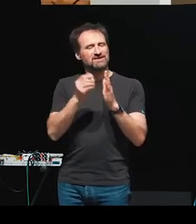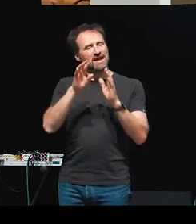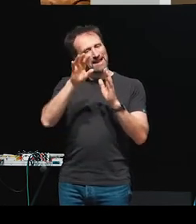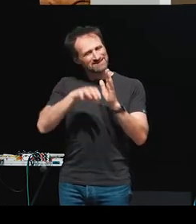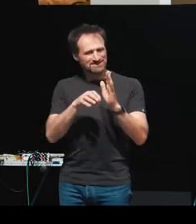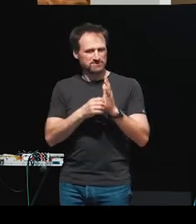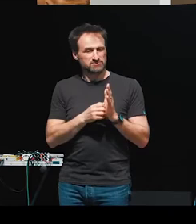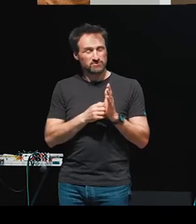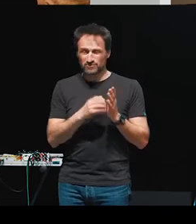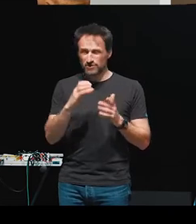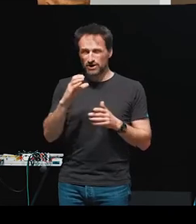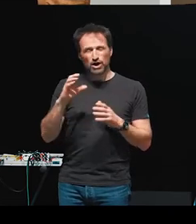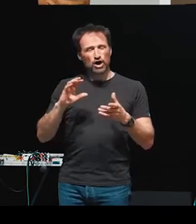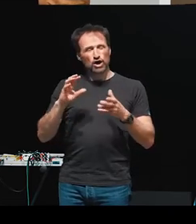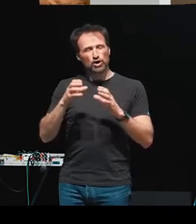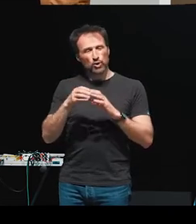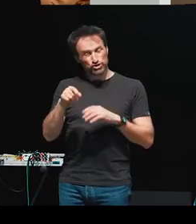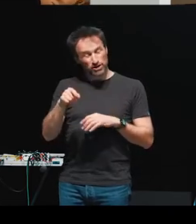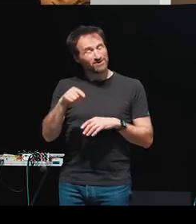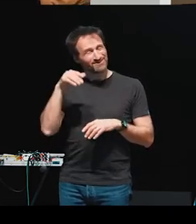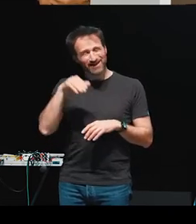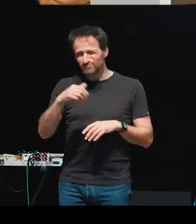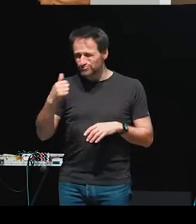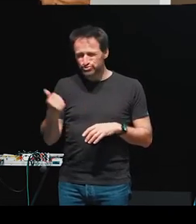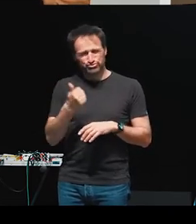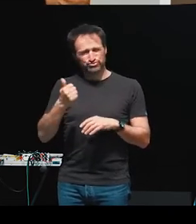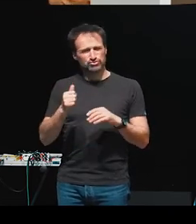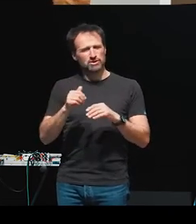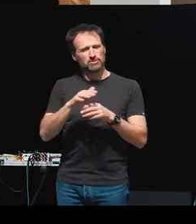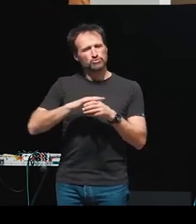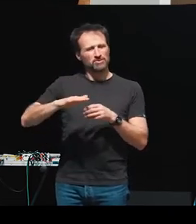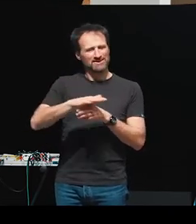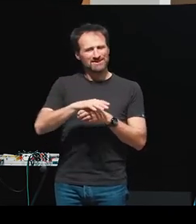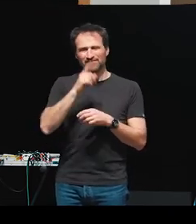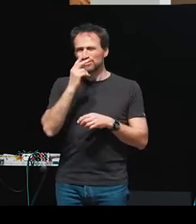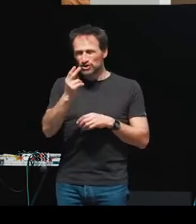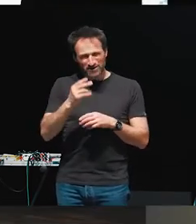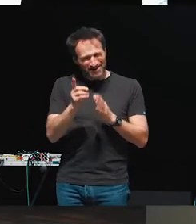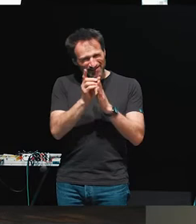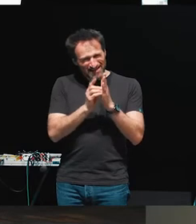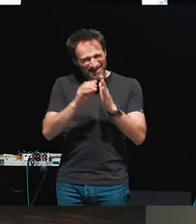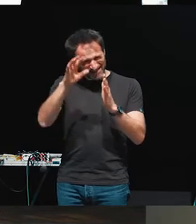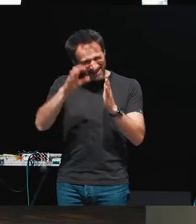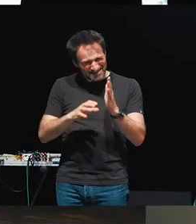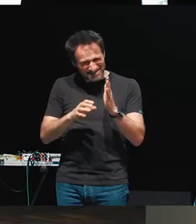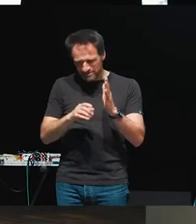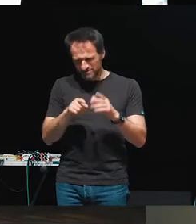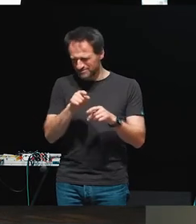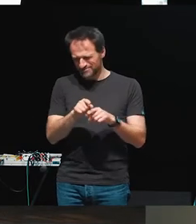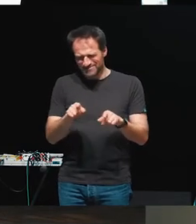Clojure has this crazy property that if we look at how we define lists, it's pretty much the same as how